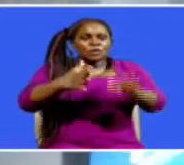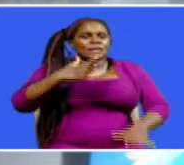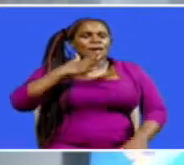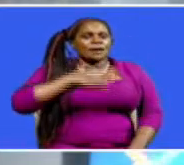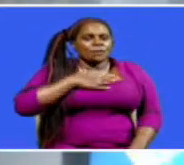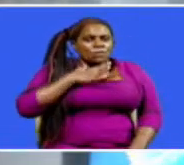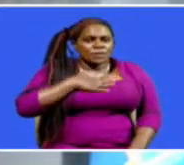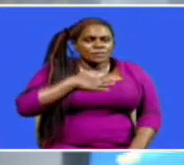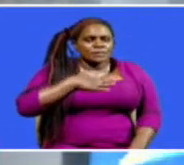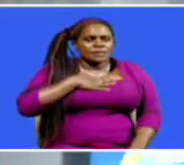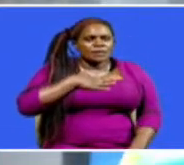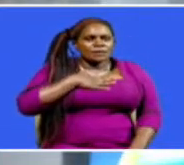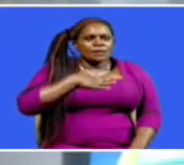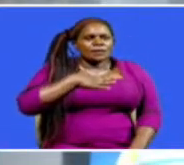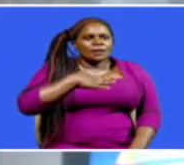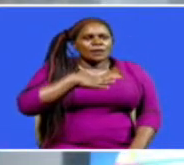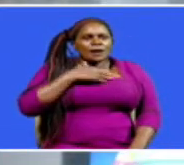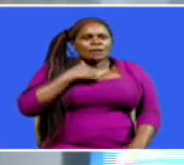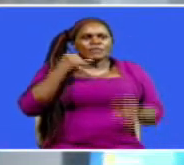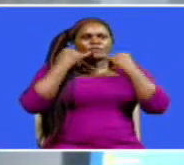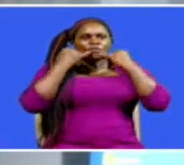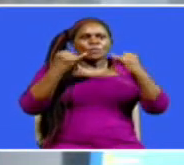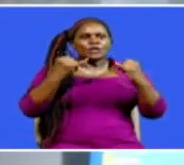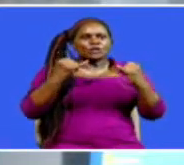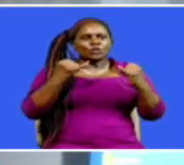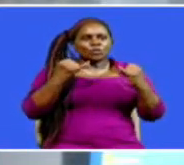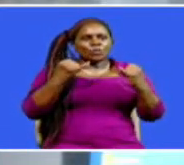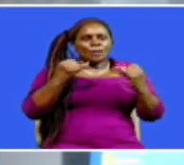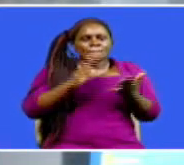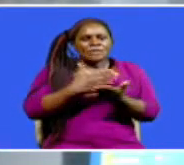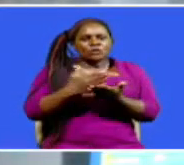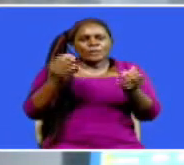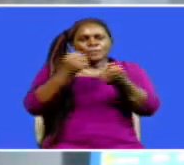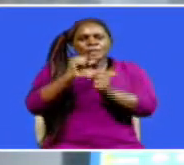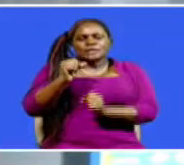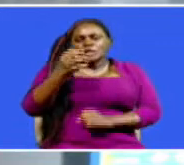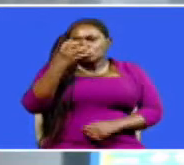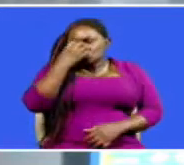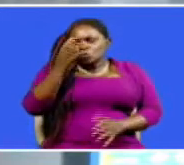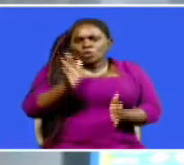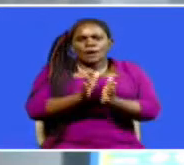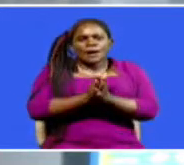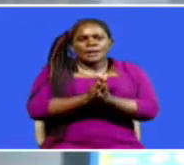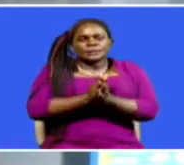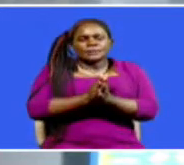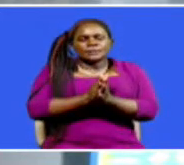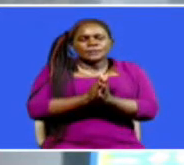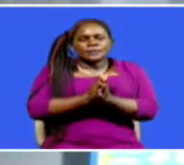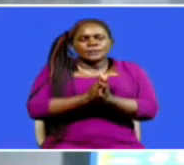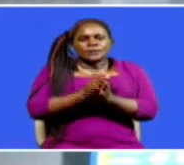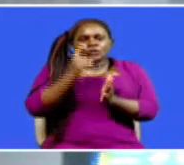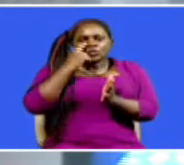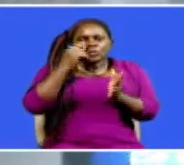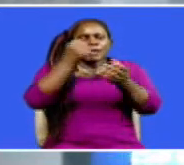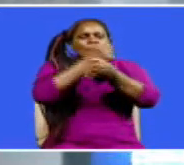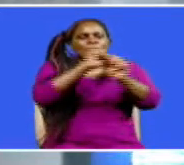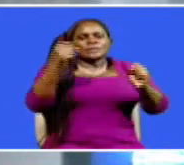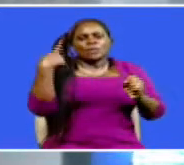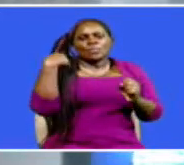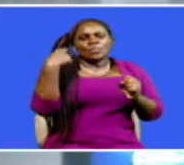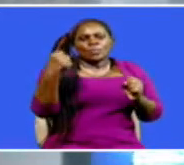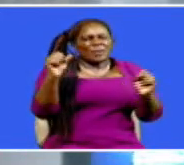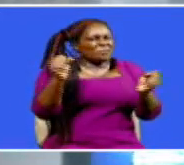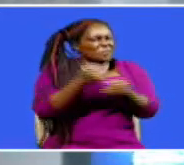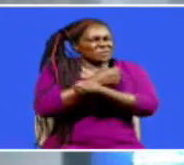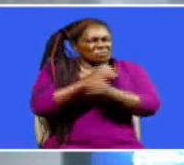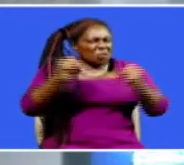affairs reporter David Muthoka has details of that meeting between President Ruto and General al-Burhan, who until recently could